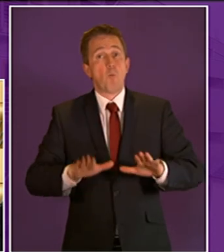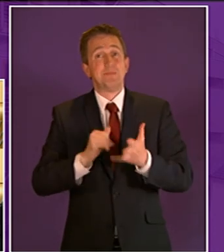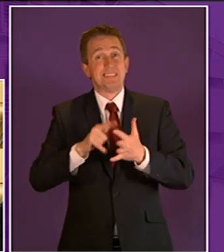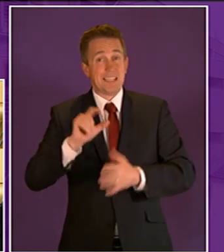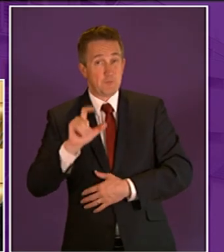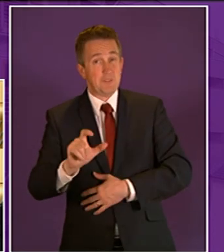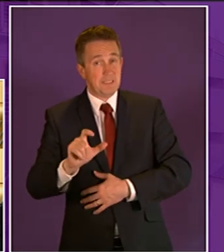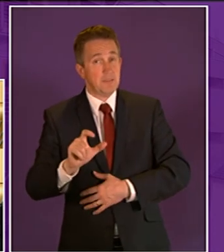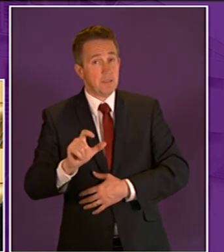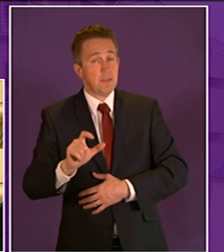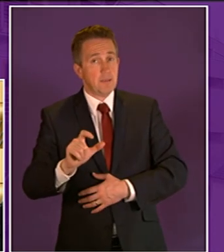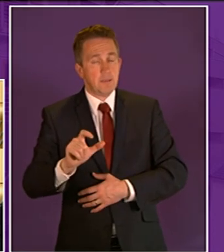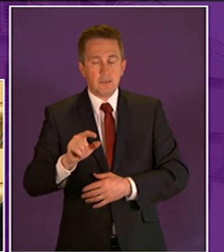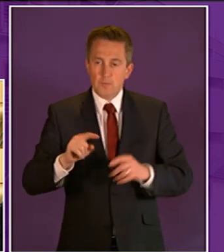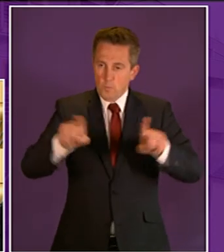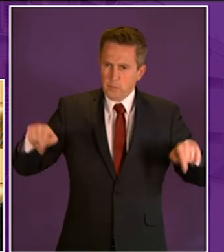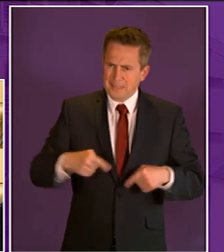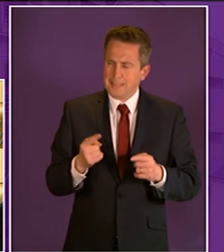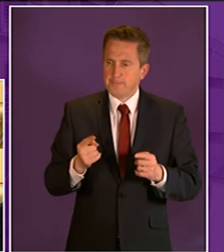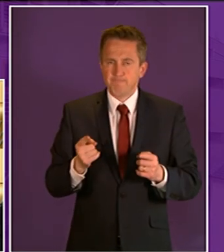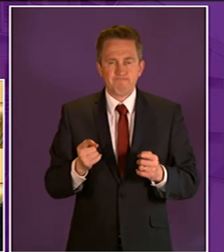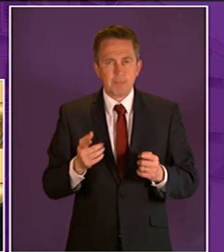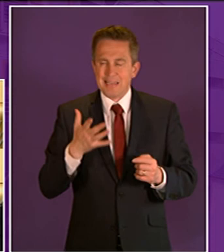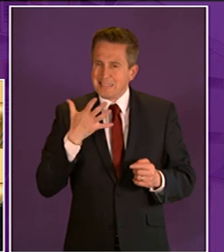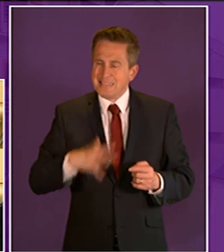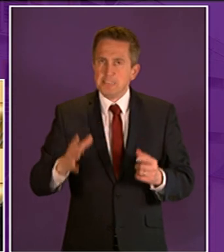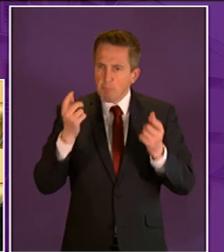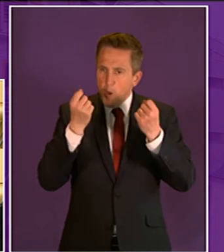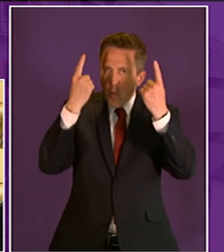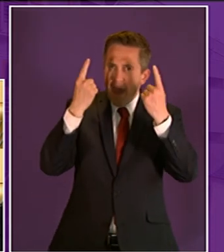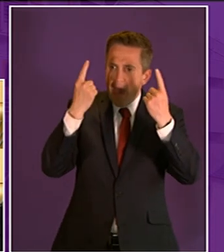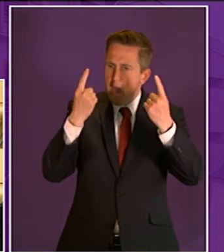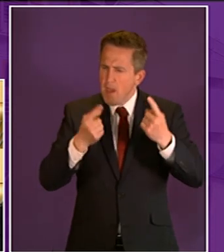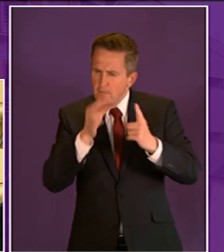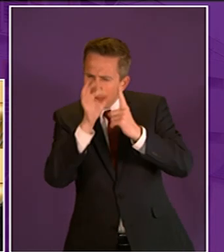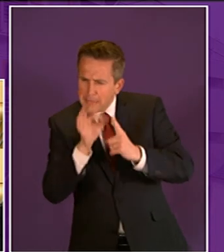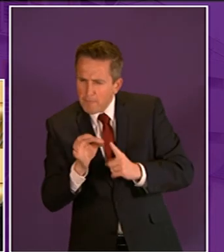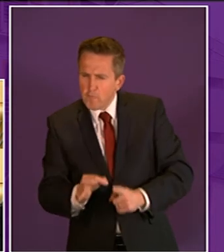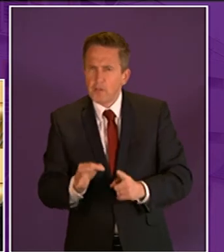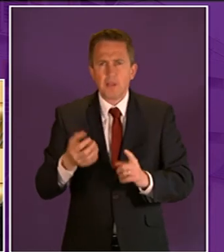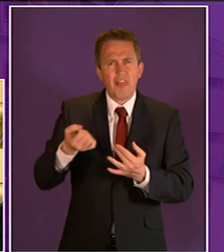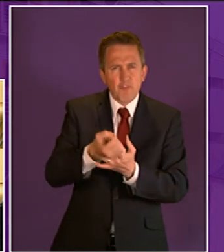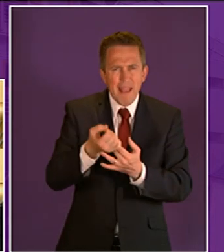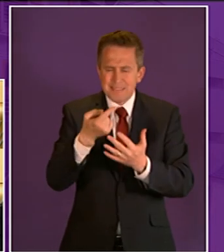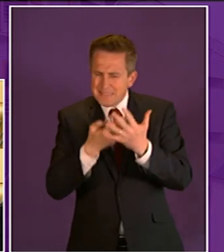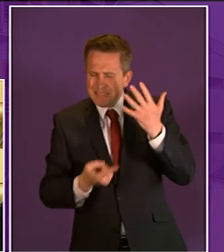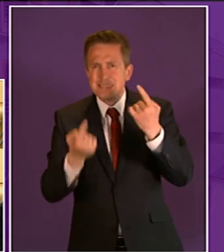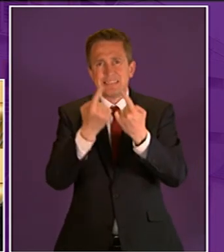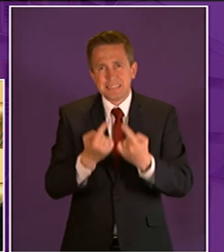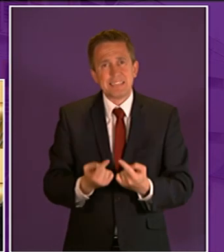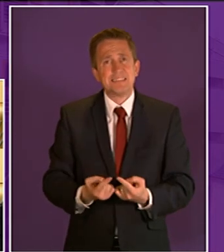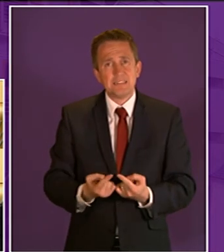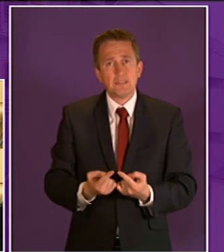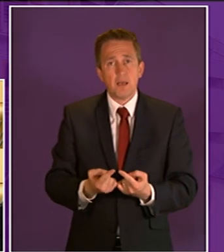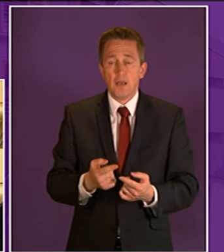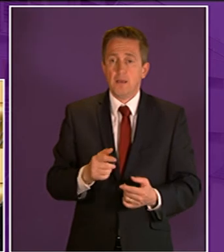very important that we understand collectively what the threat was here and importantly whether